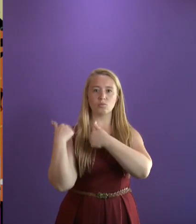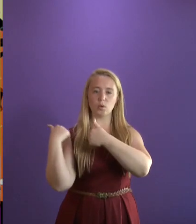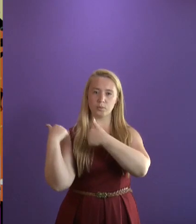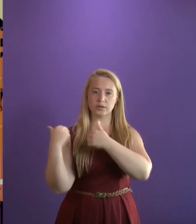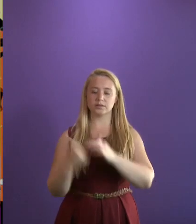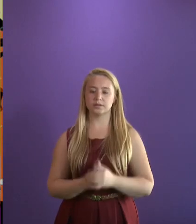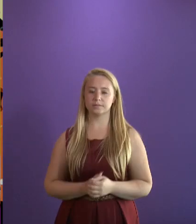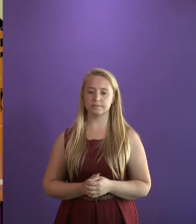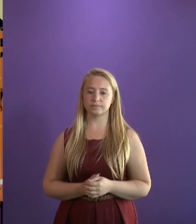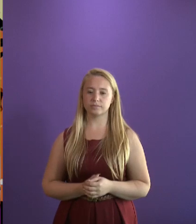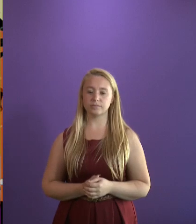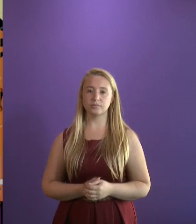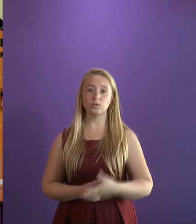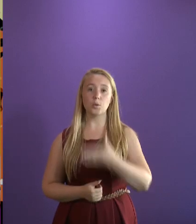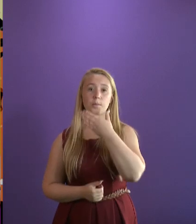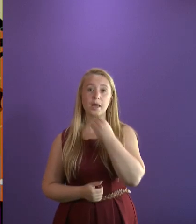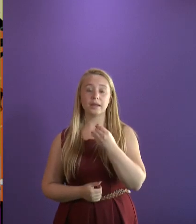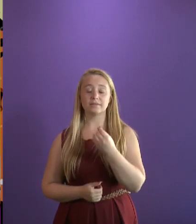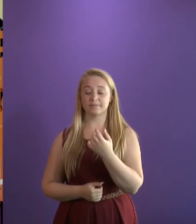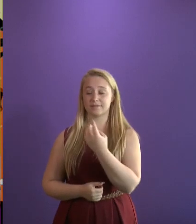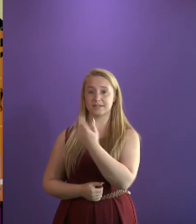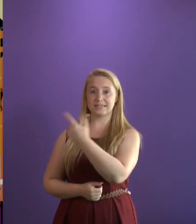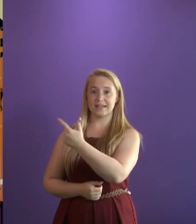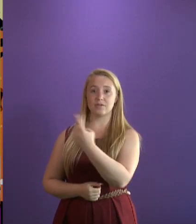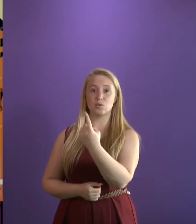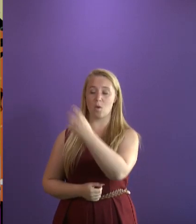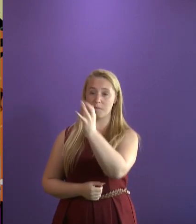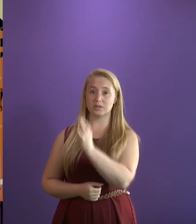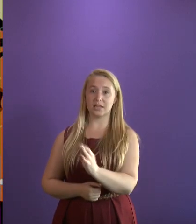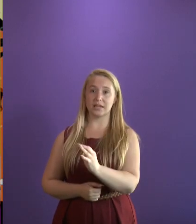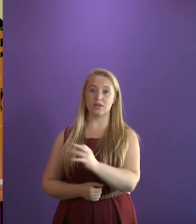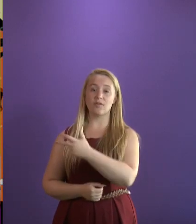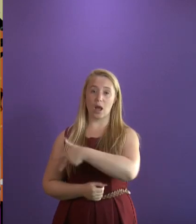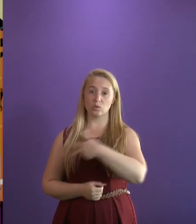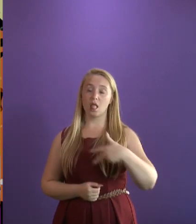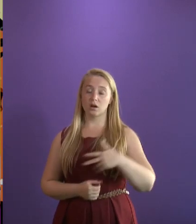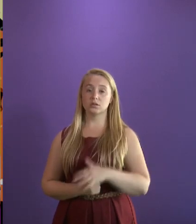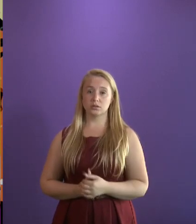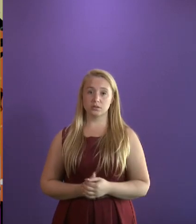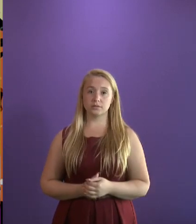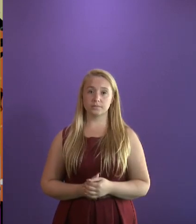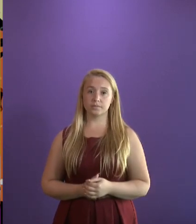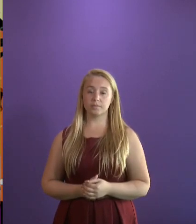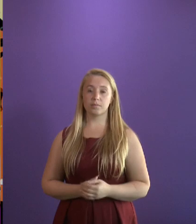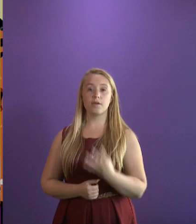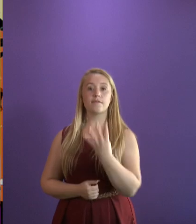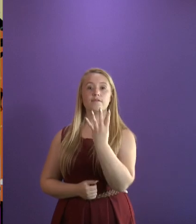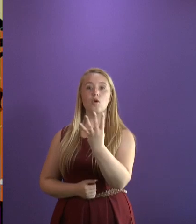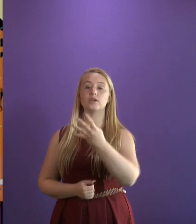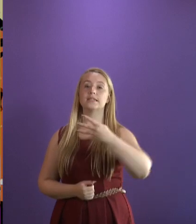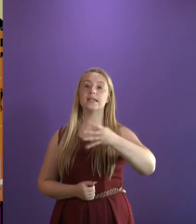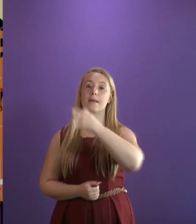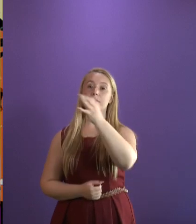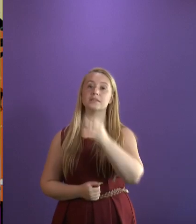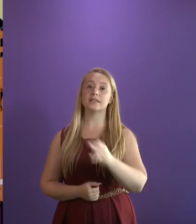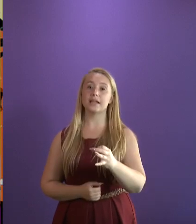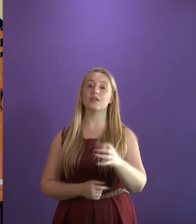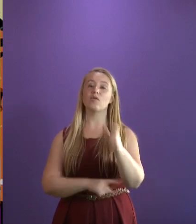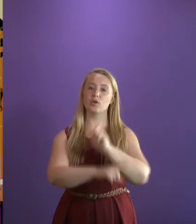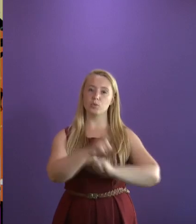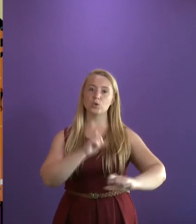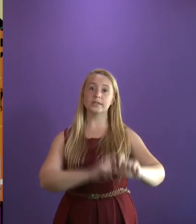Men account for 71% of councillors, but 49% of our